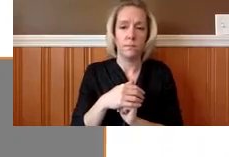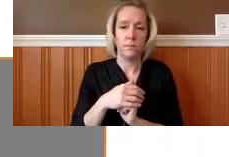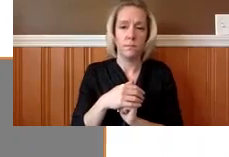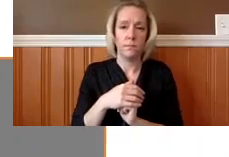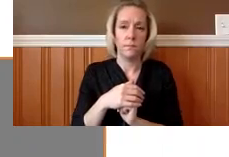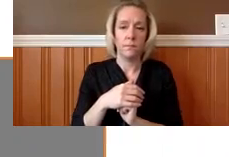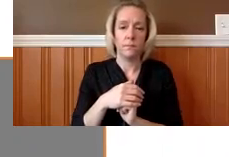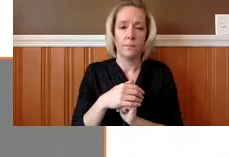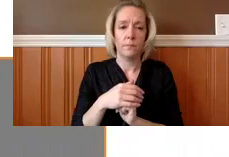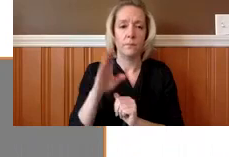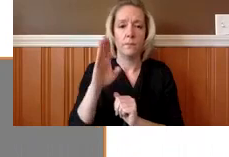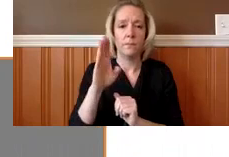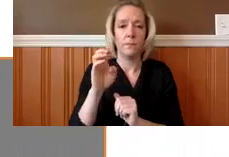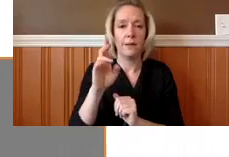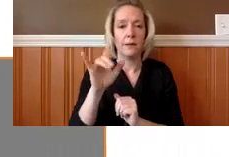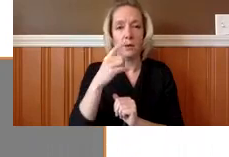Becky, can you unmute yourself, please?